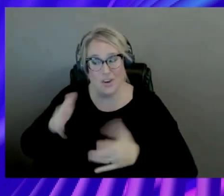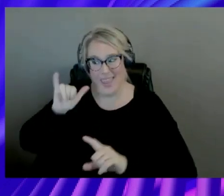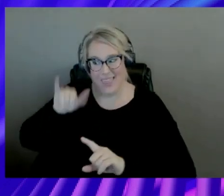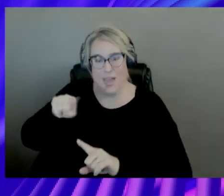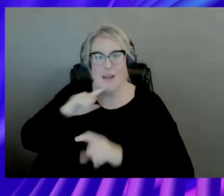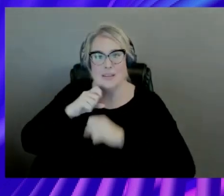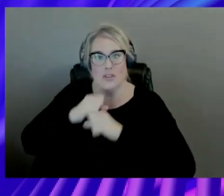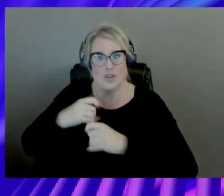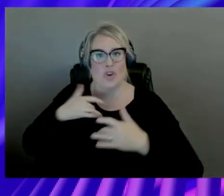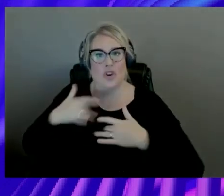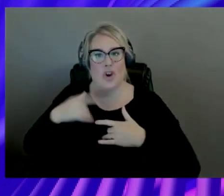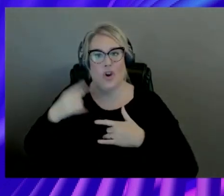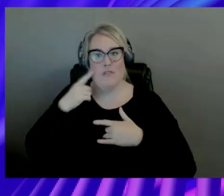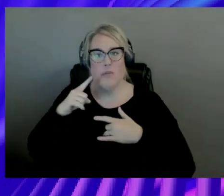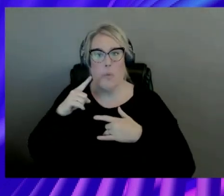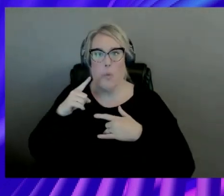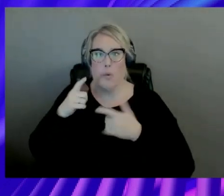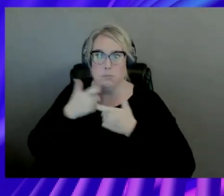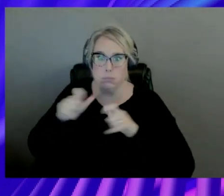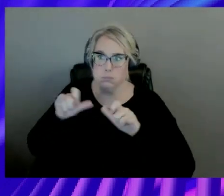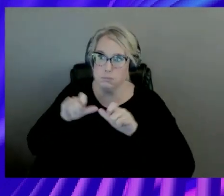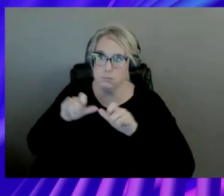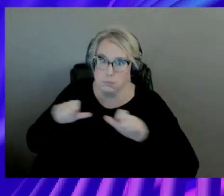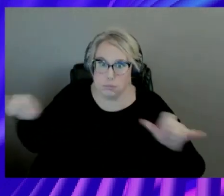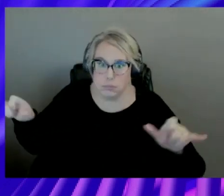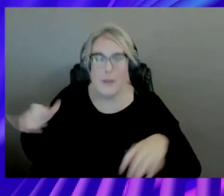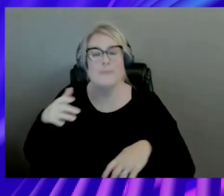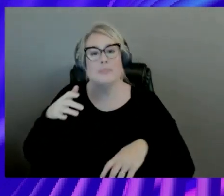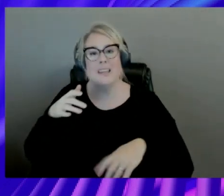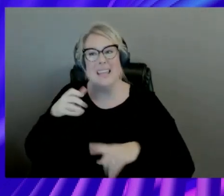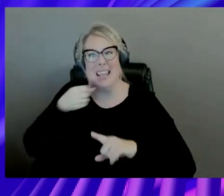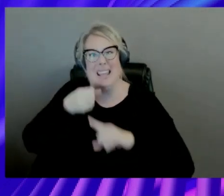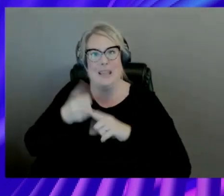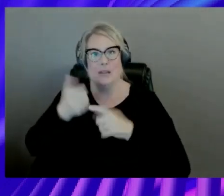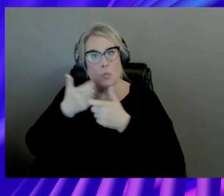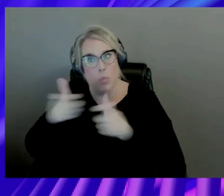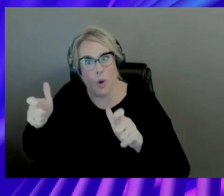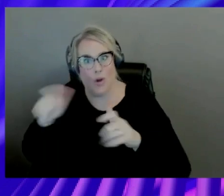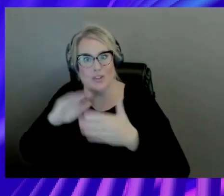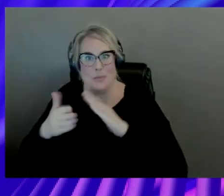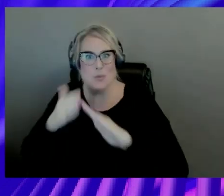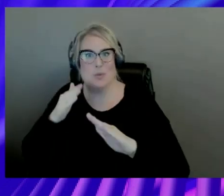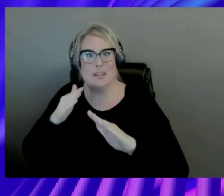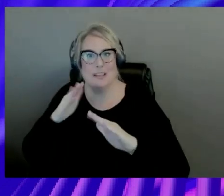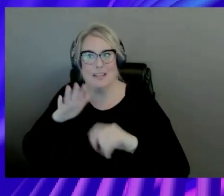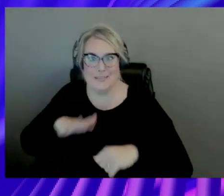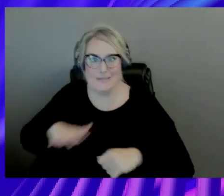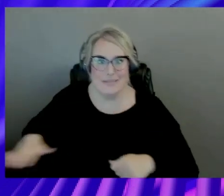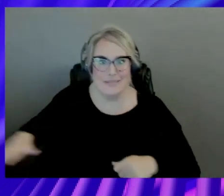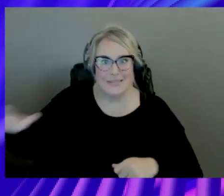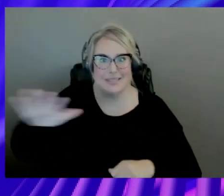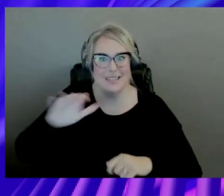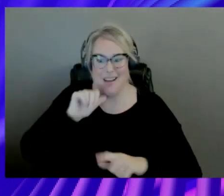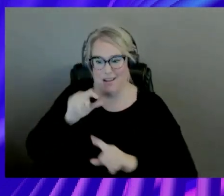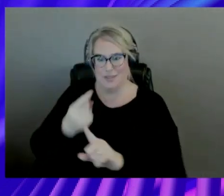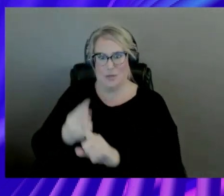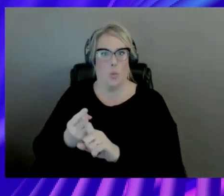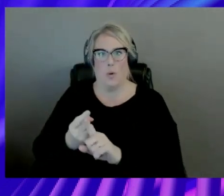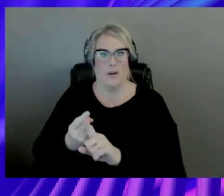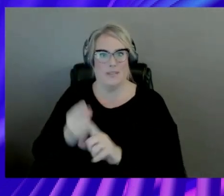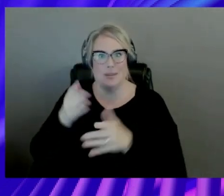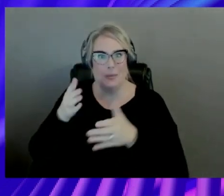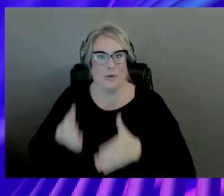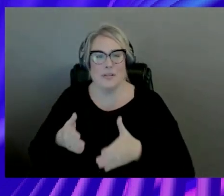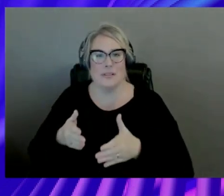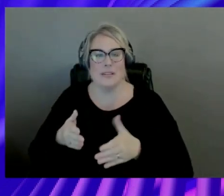of scale. Now it hits the larger community at large, but it hits the community at large. It's not